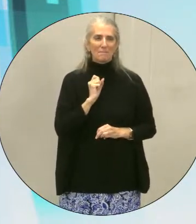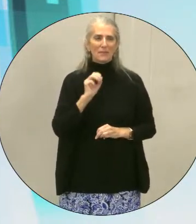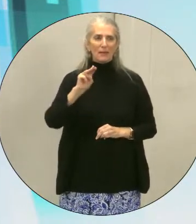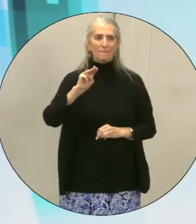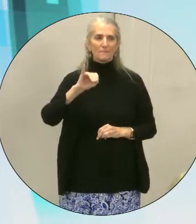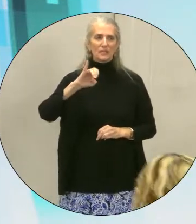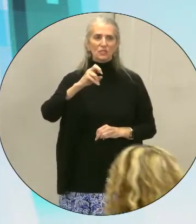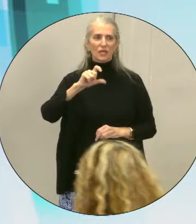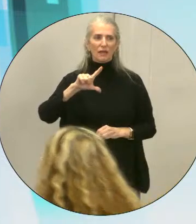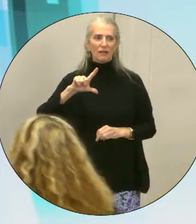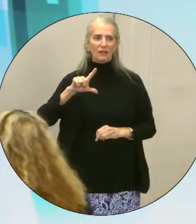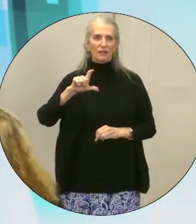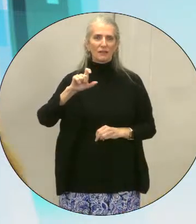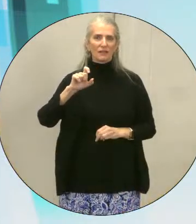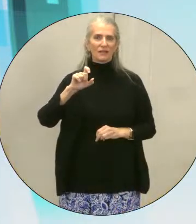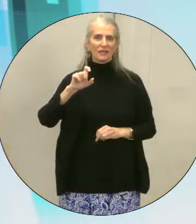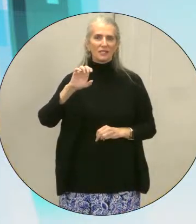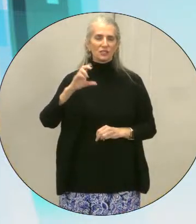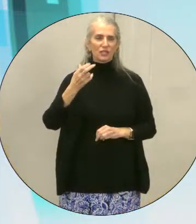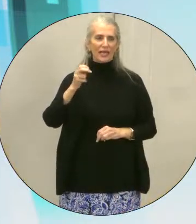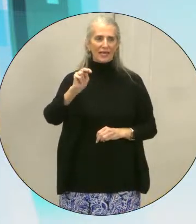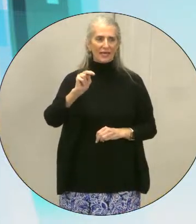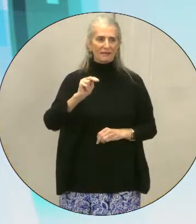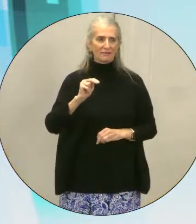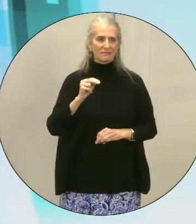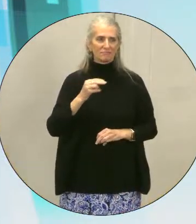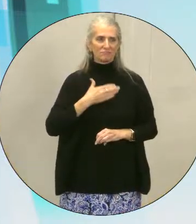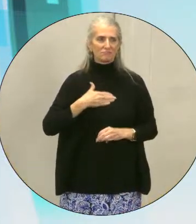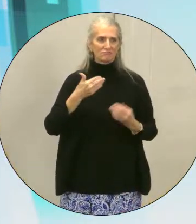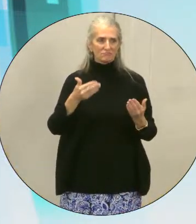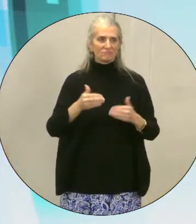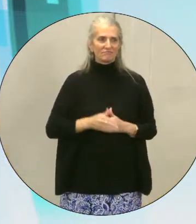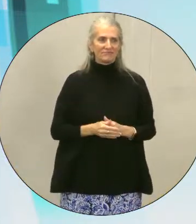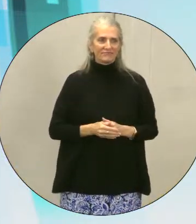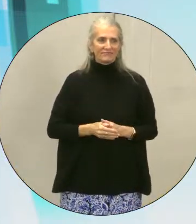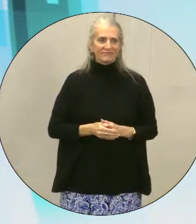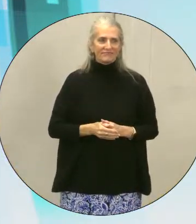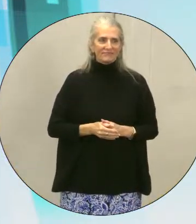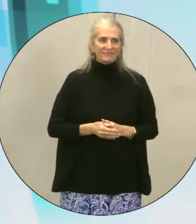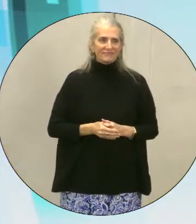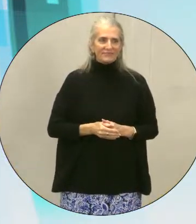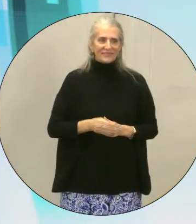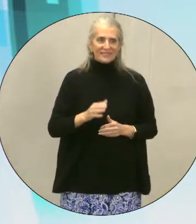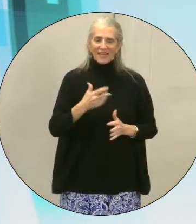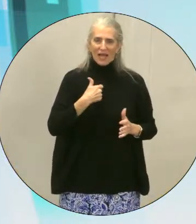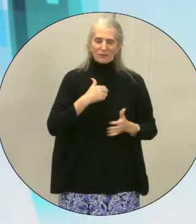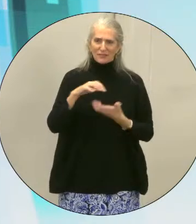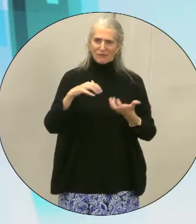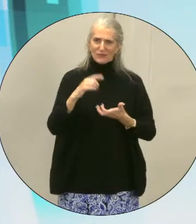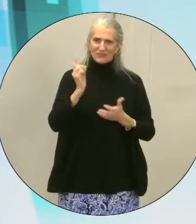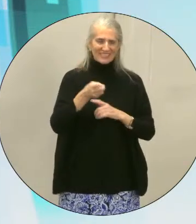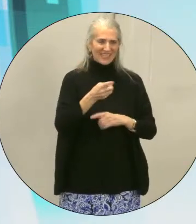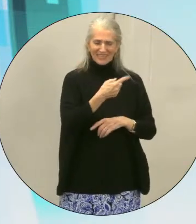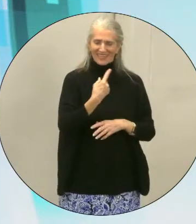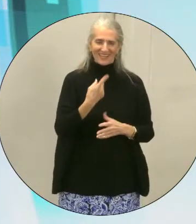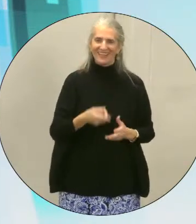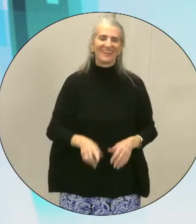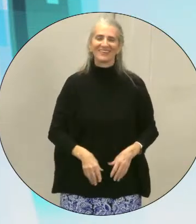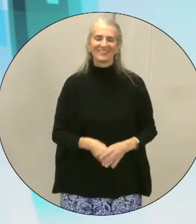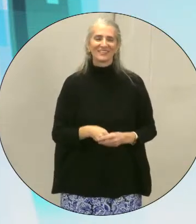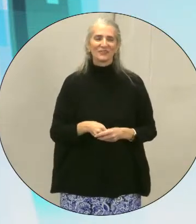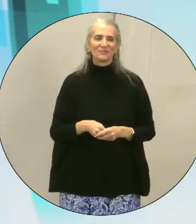Michelle Chen, please proceed. Ms. Turner. You had me confused for a second. I was like, not the right person.